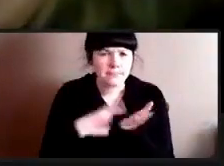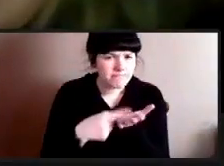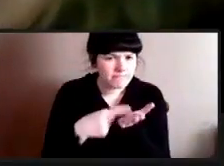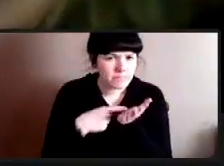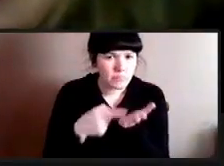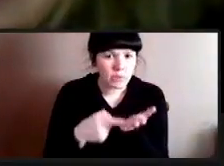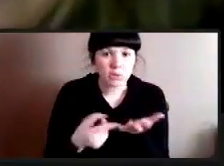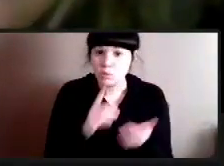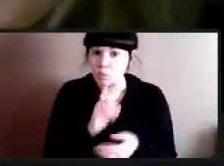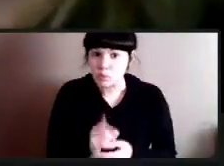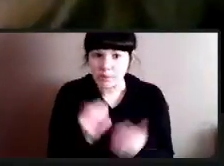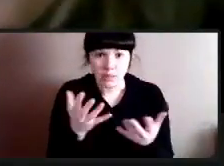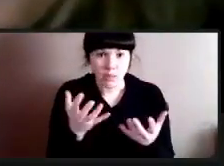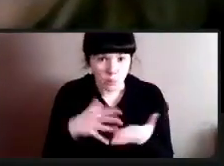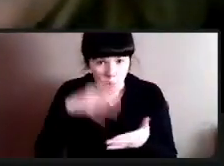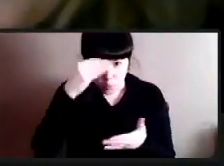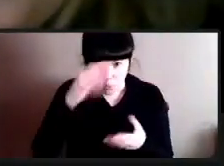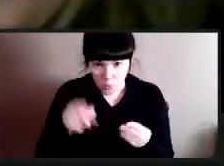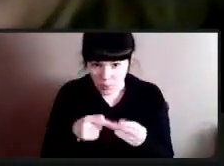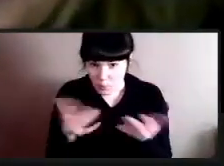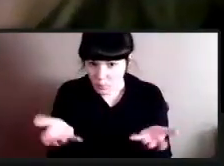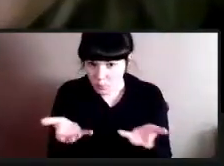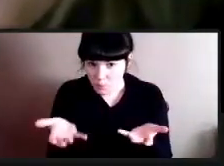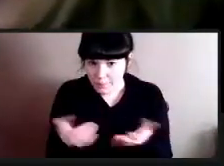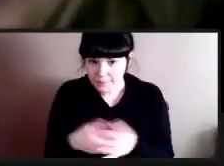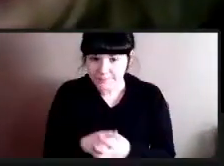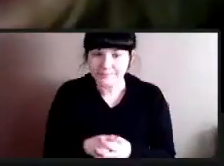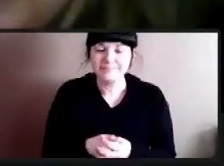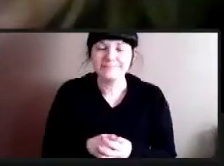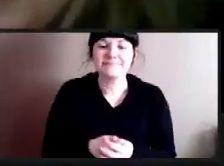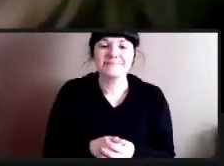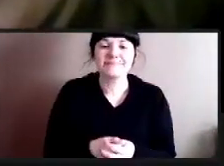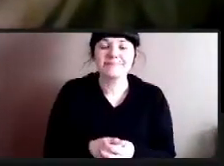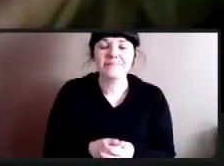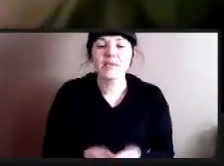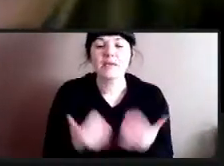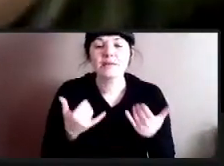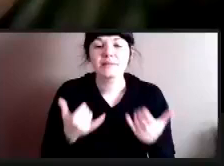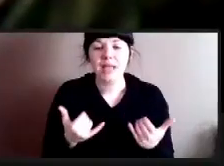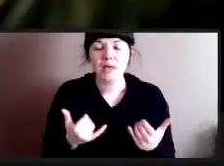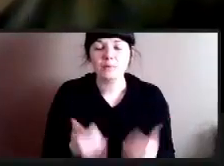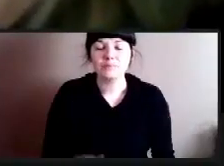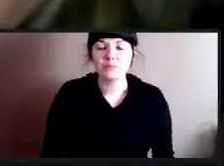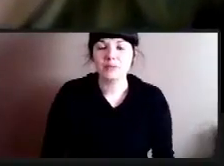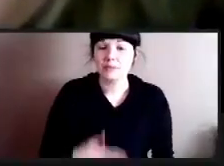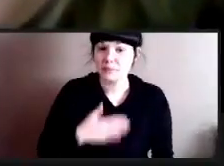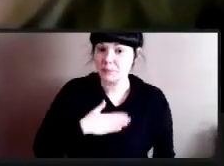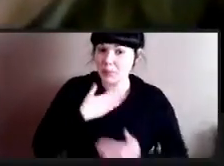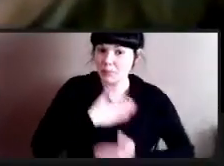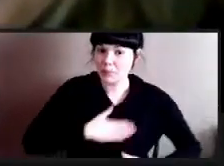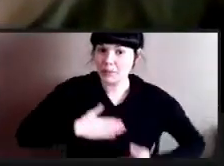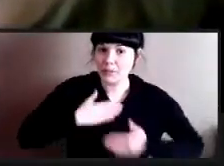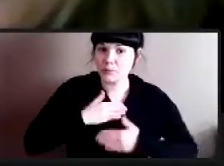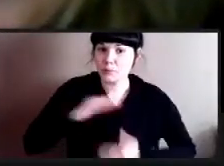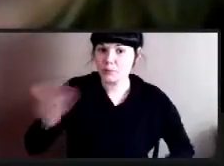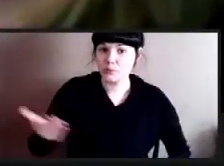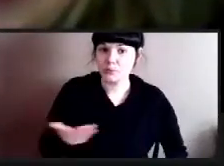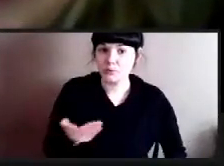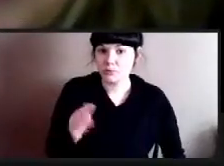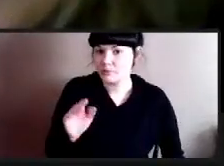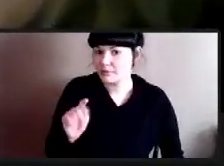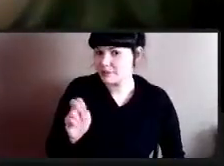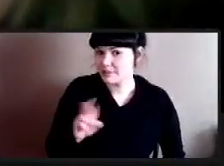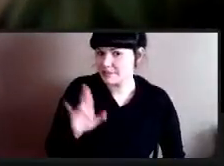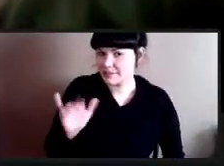my pleasure to be able to introduce, I think I'm gonna introduce Terry, and then Terry's gonna